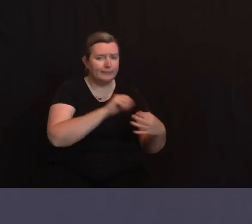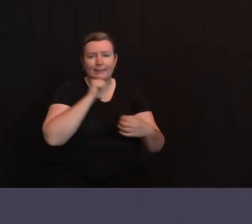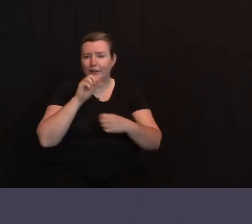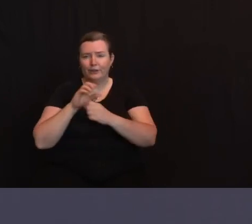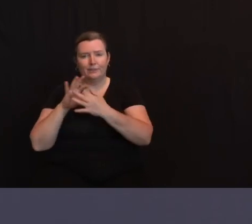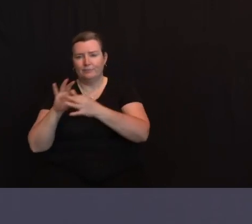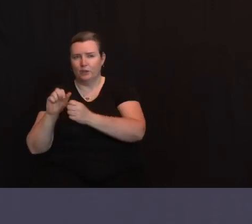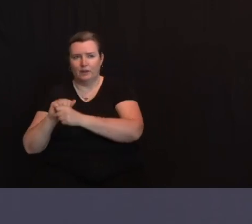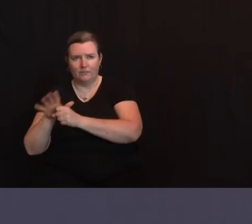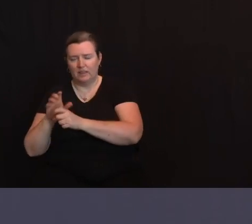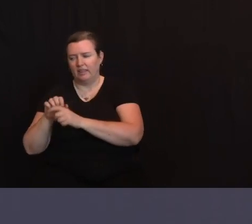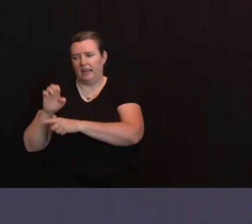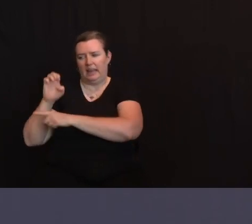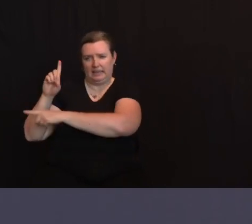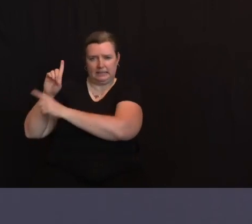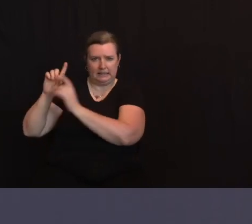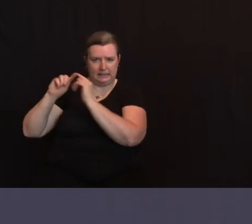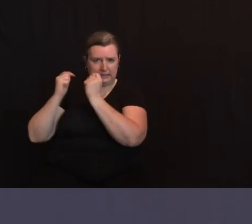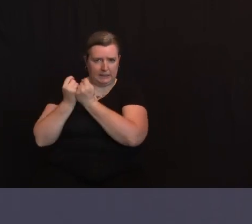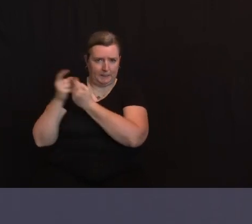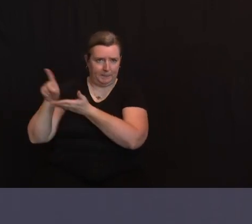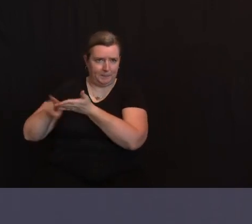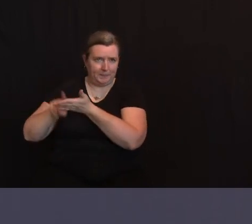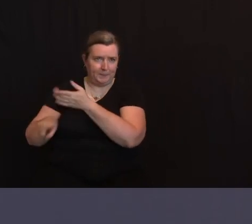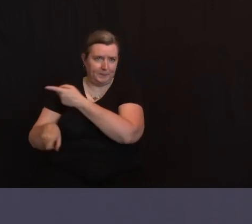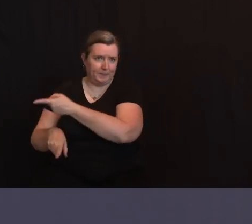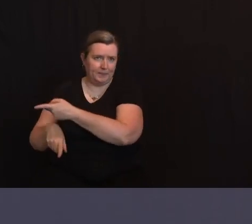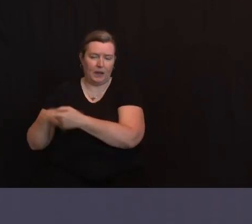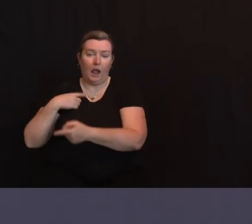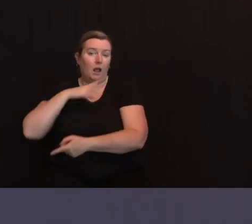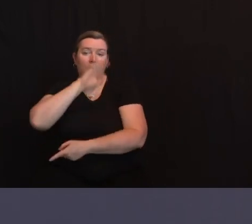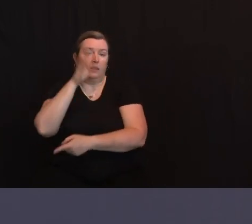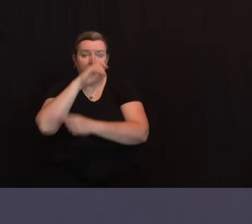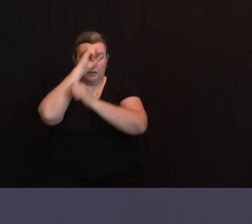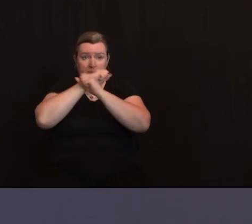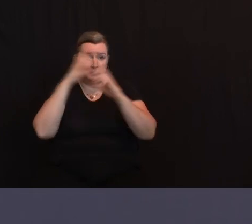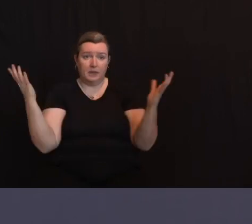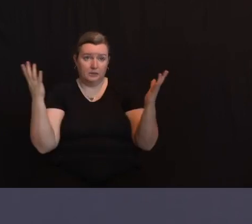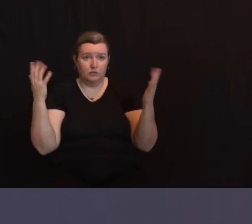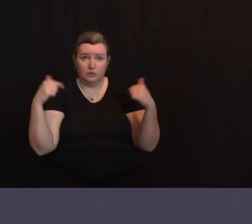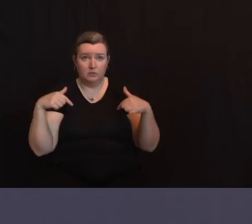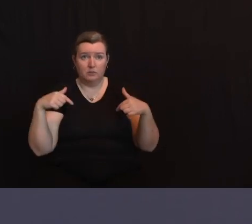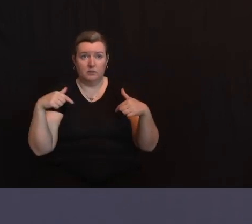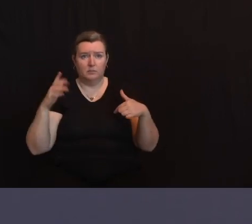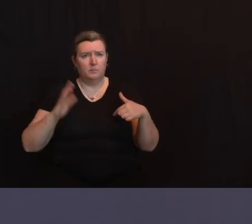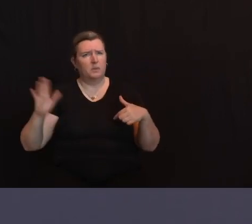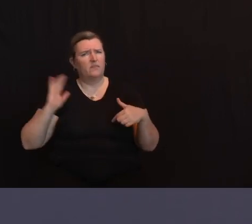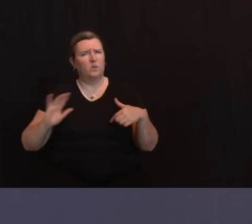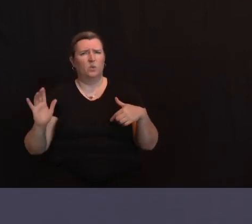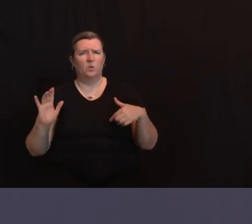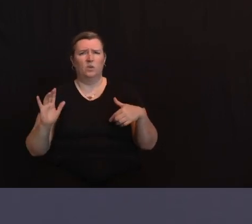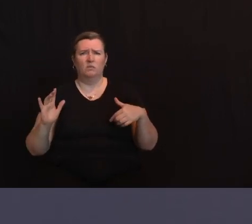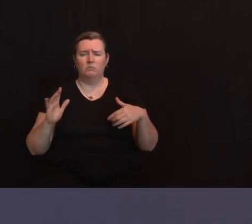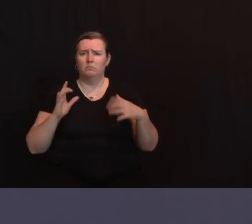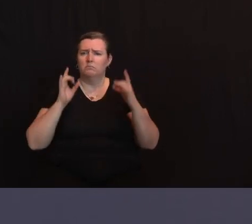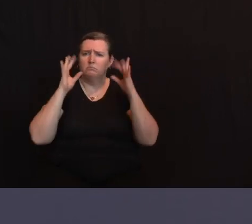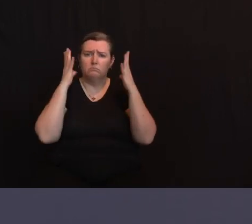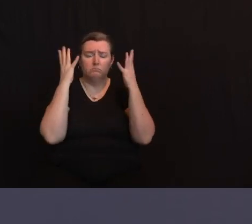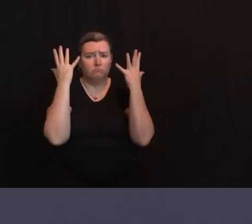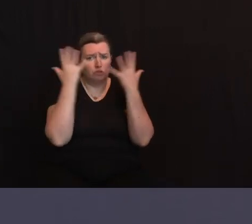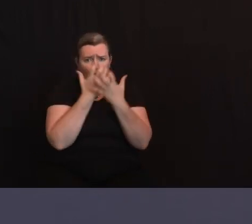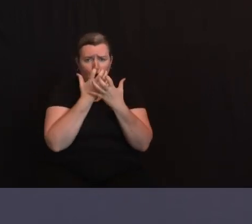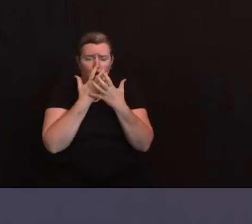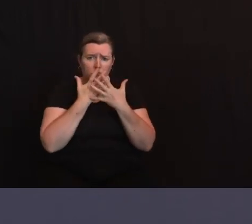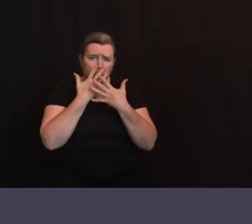one level, no, I never would have guessed it, but at another level, when it was that dark at those moments, you thought at times that it would go